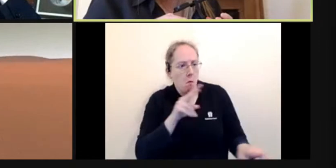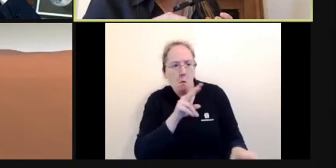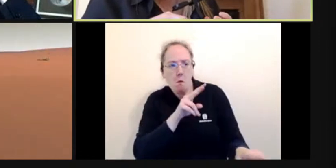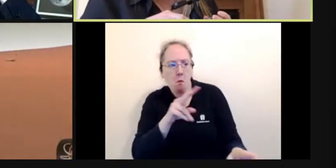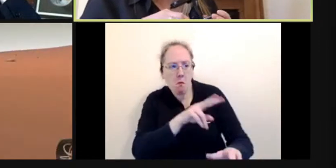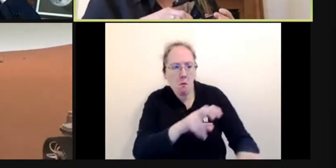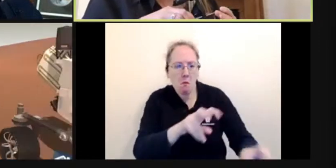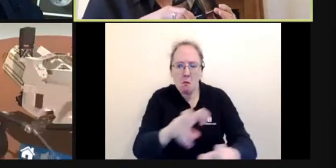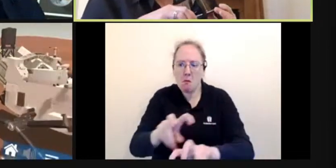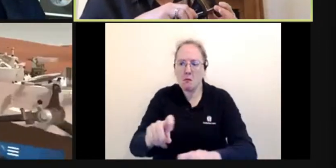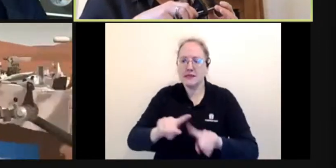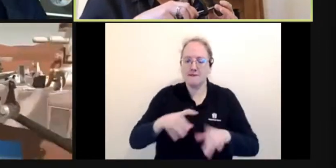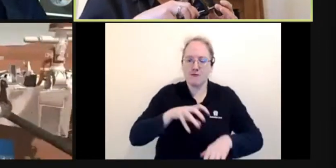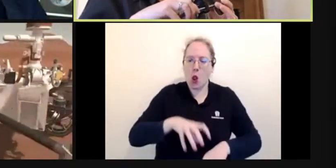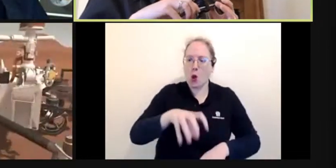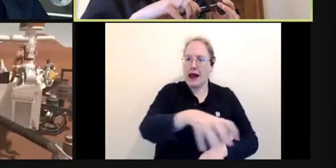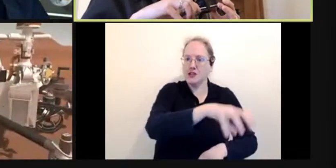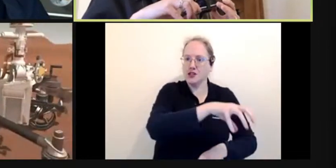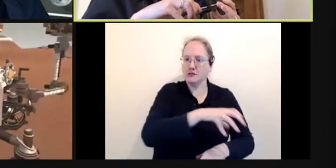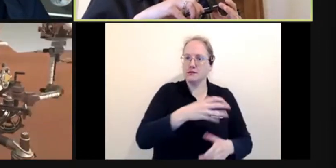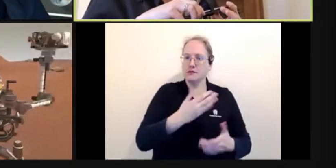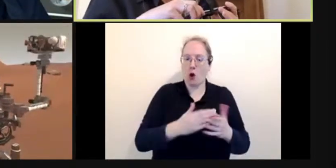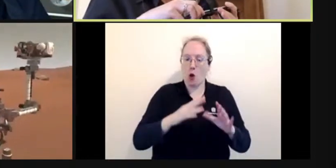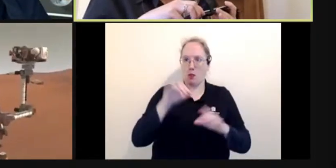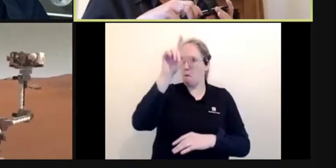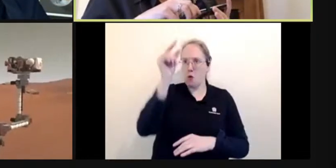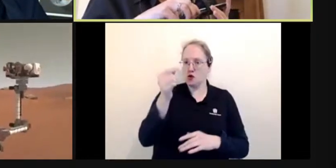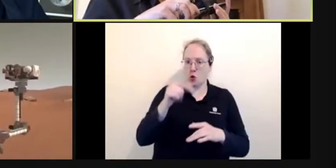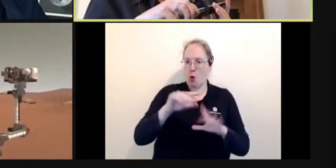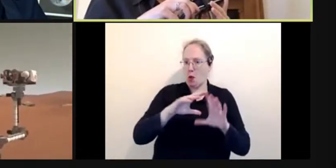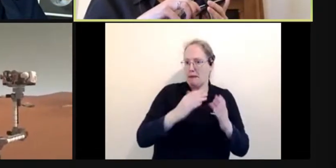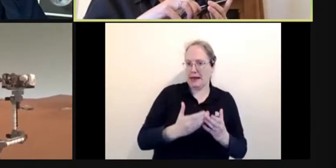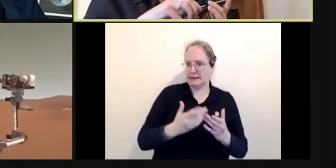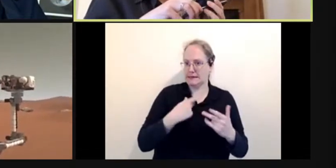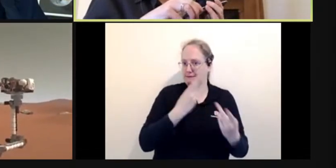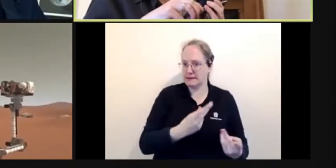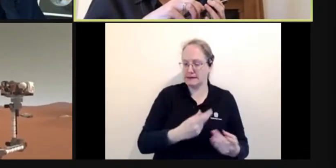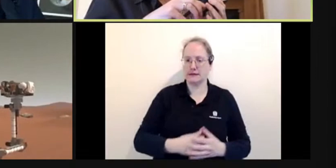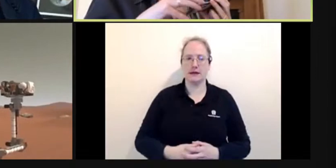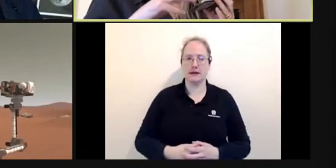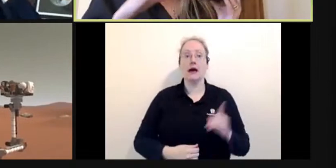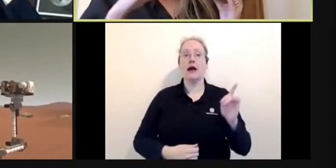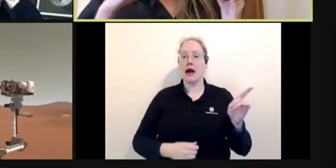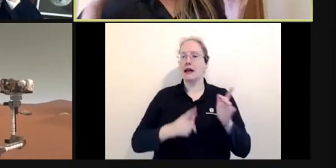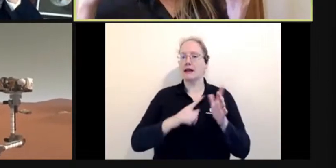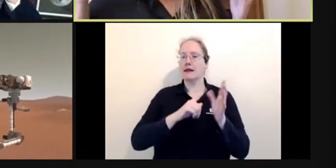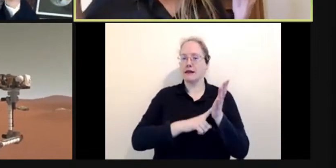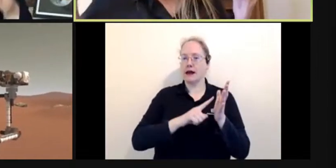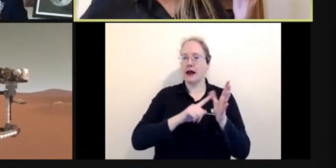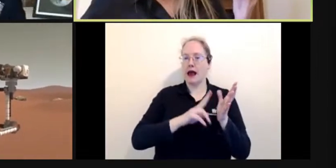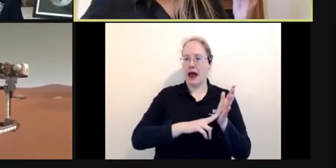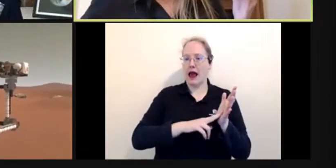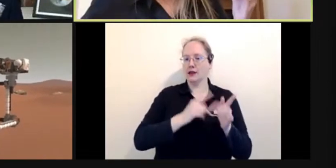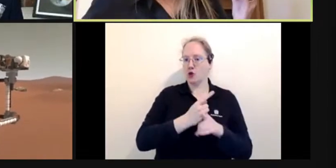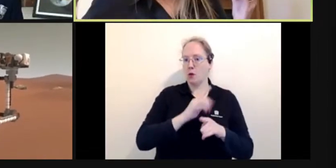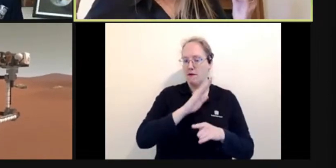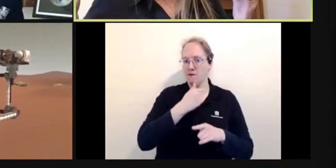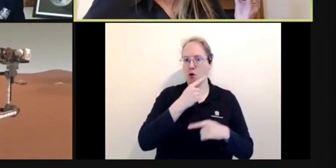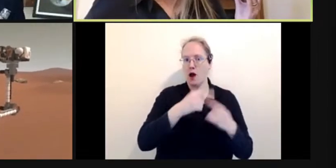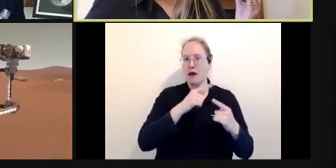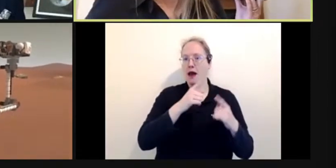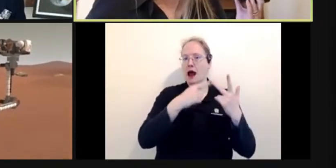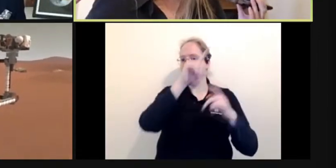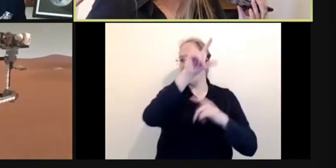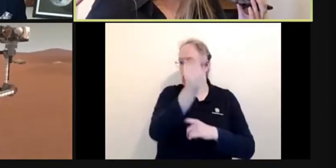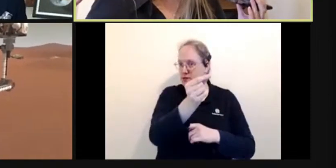that we might explore. And the Perseverance rover, again, Alan was just talking about, well, where do we think there might be other